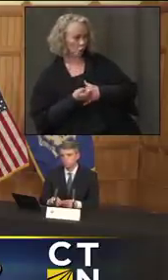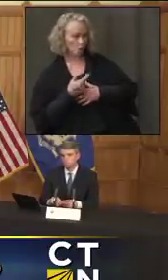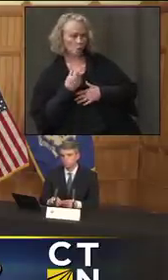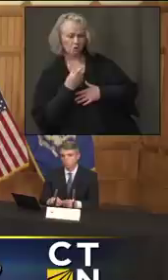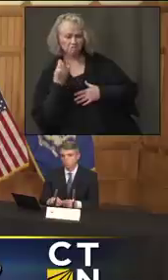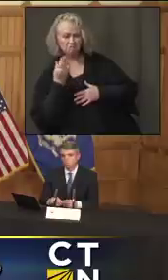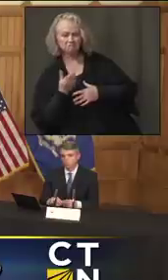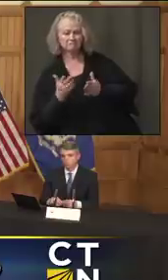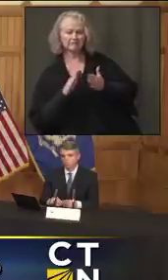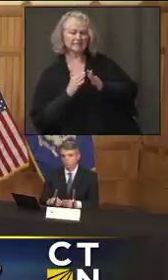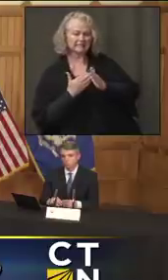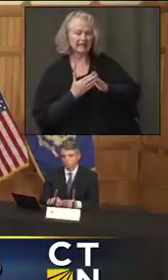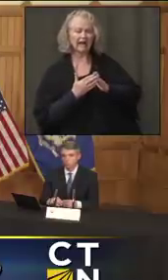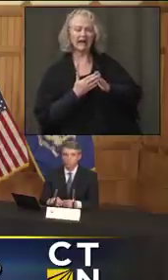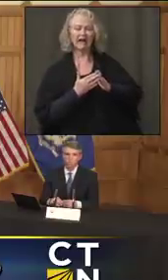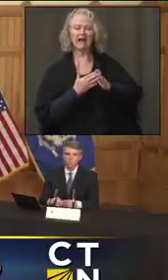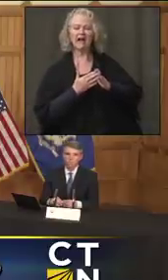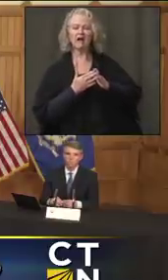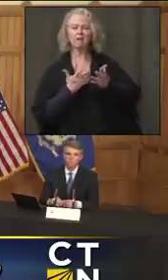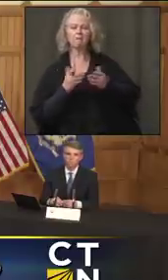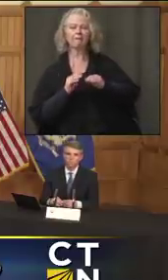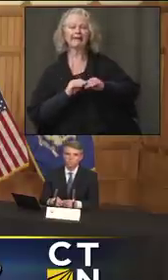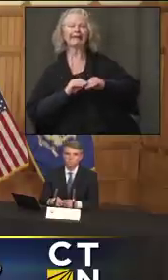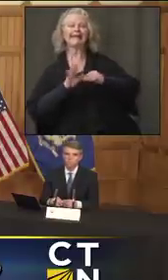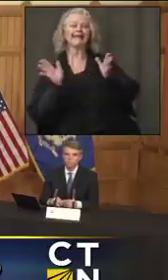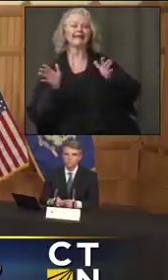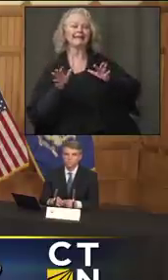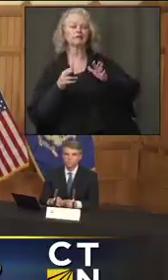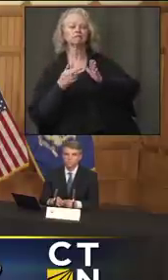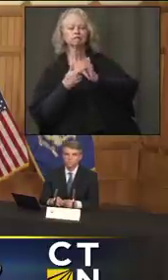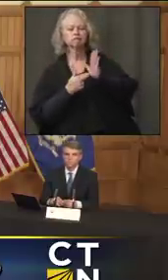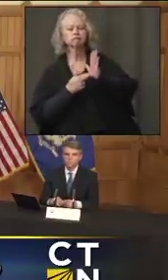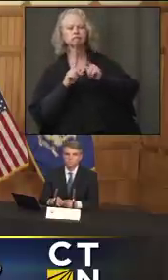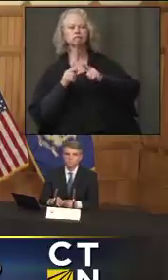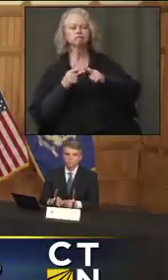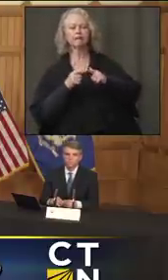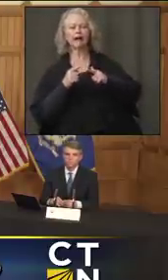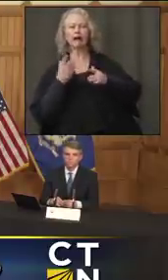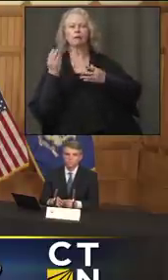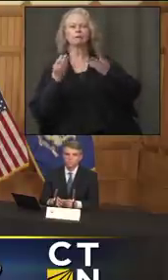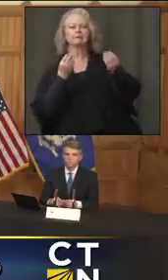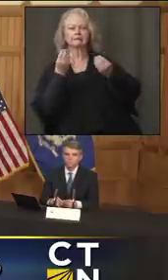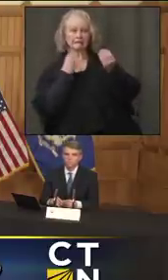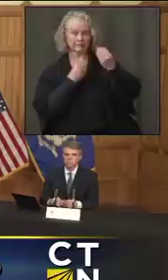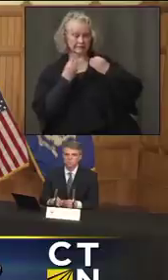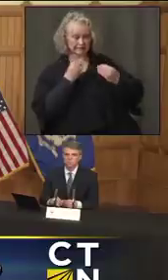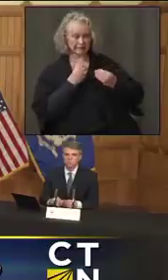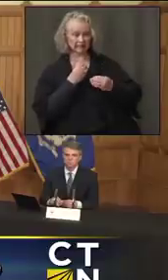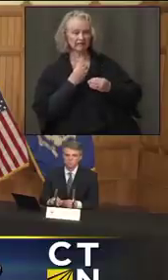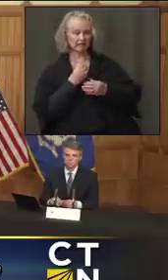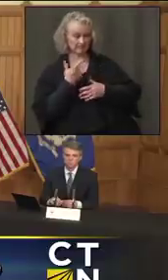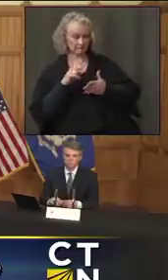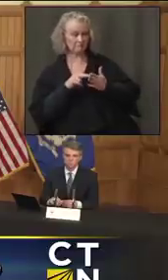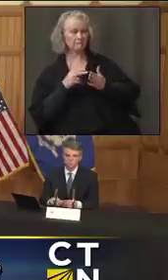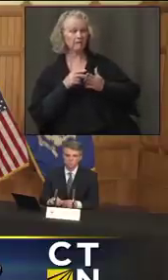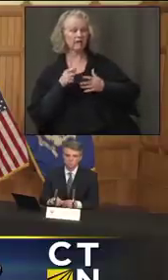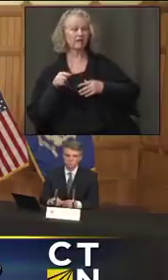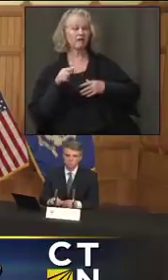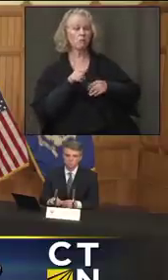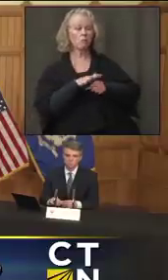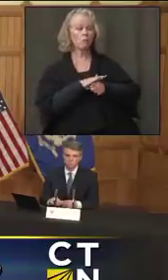and municipalities more clarity on the outdoor dining. Will that include waiving local